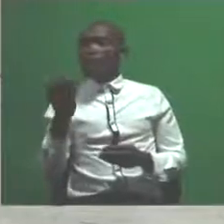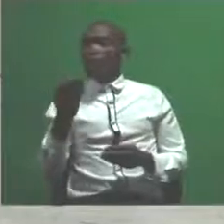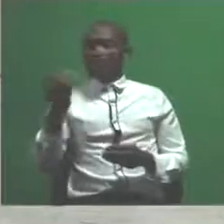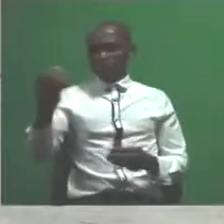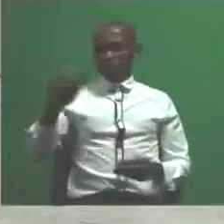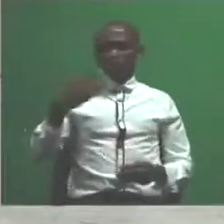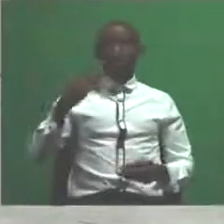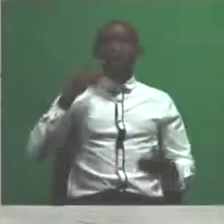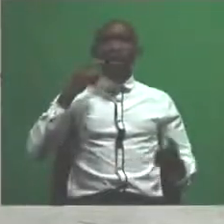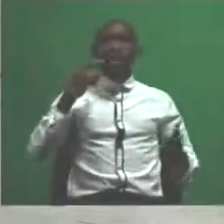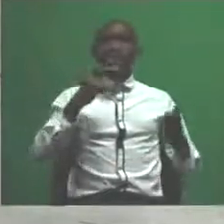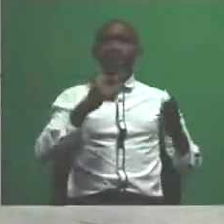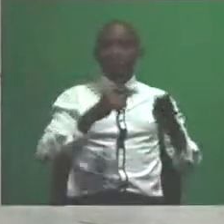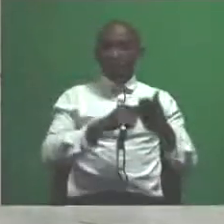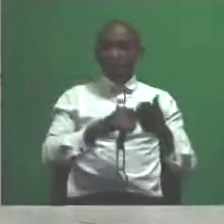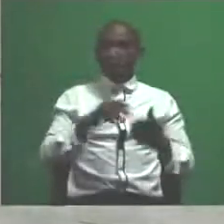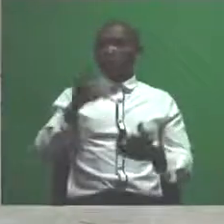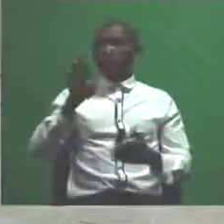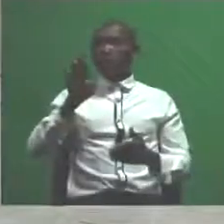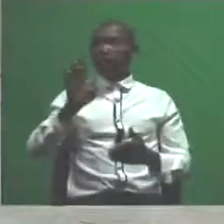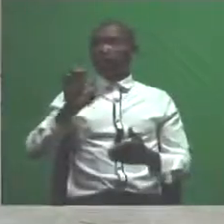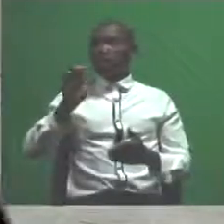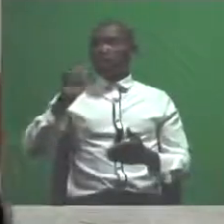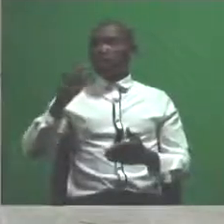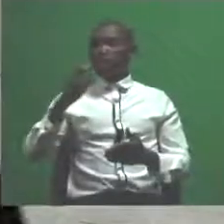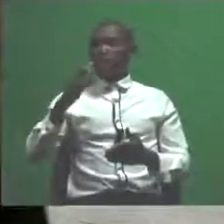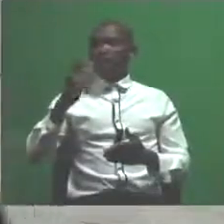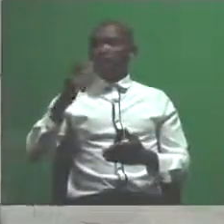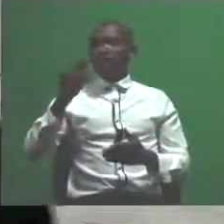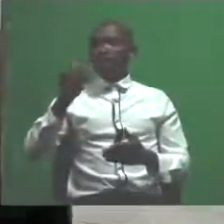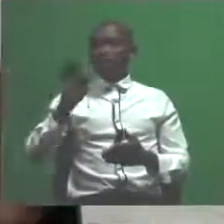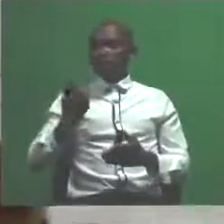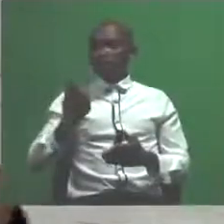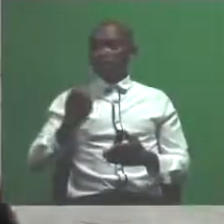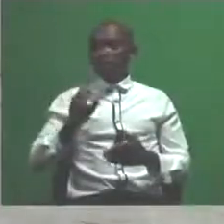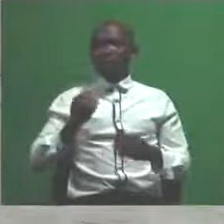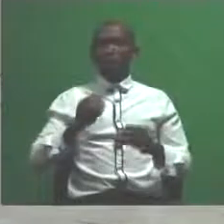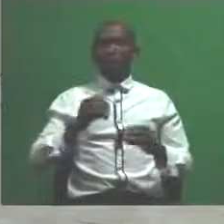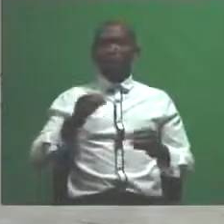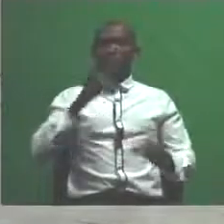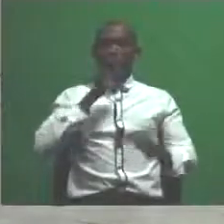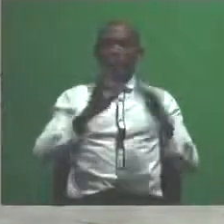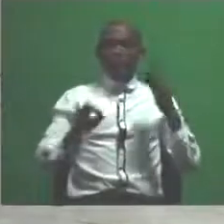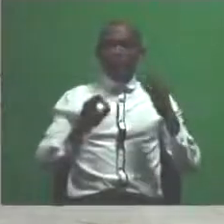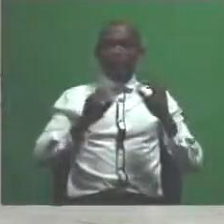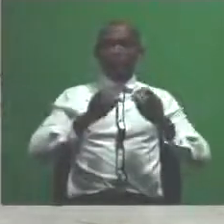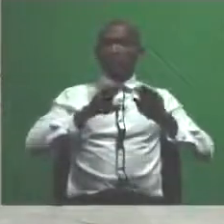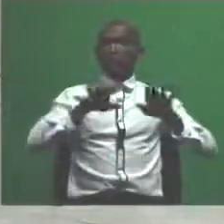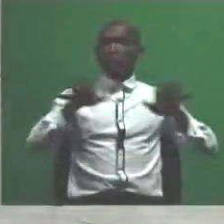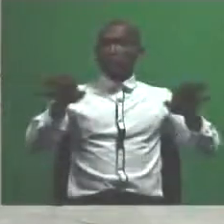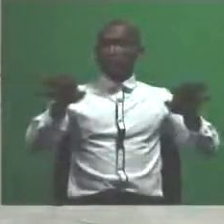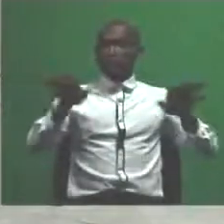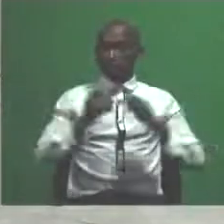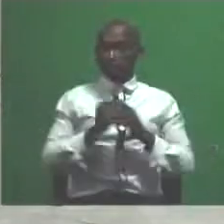example of the reaction in which heat is released? Who